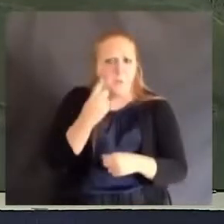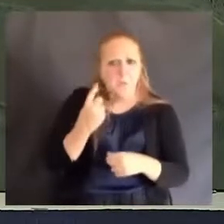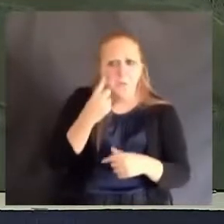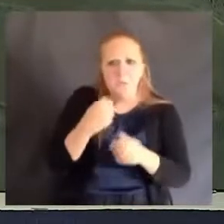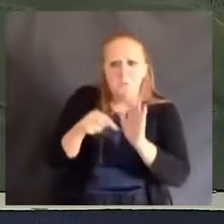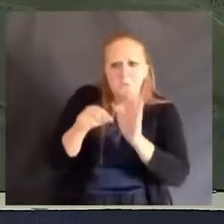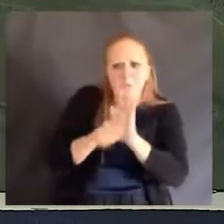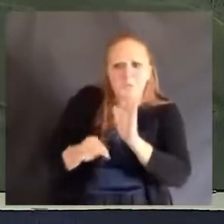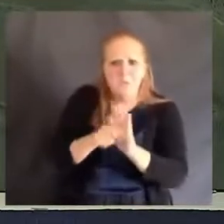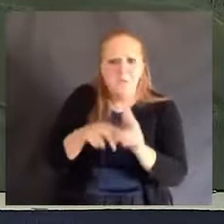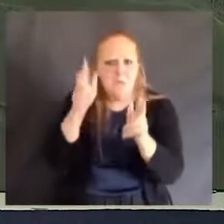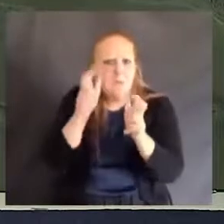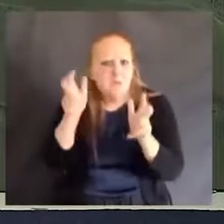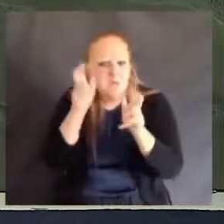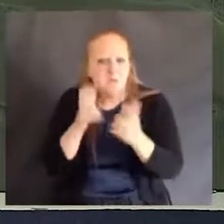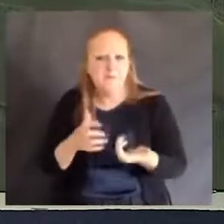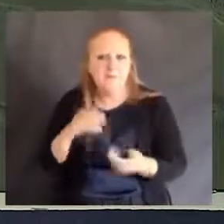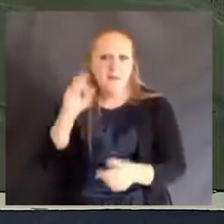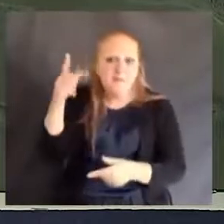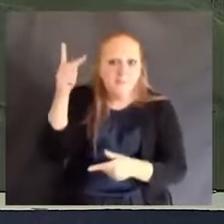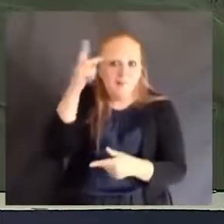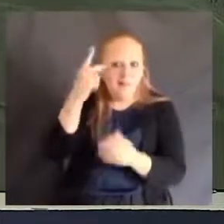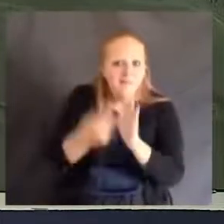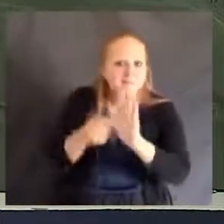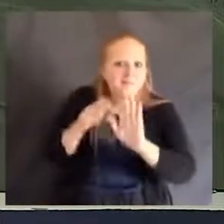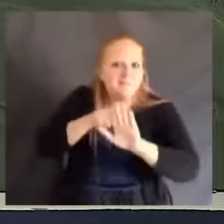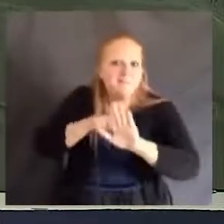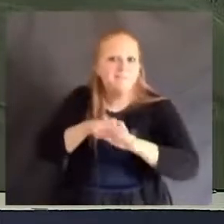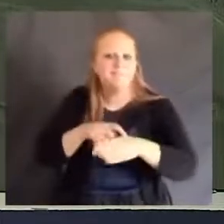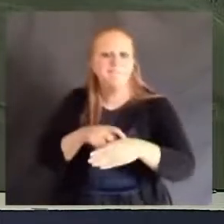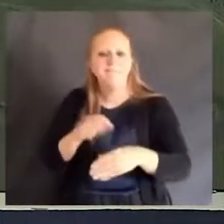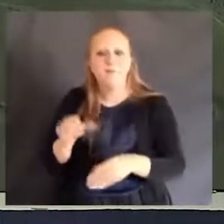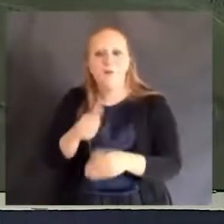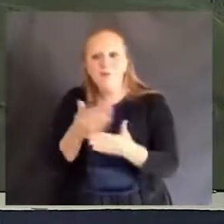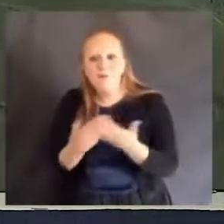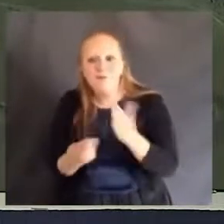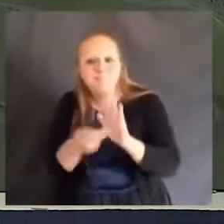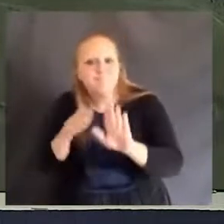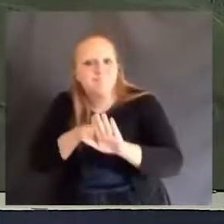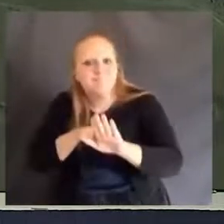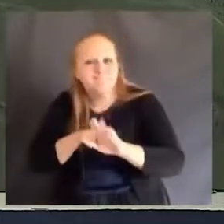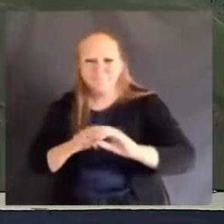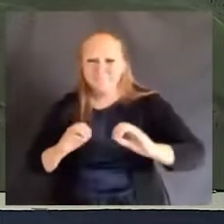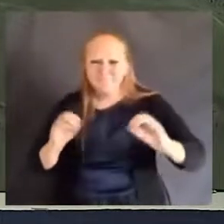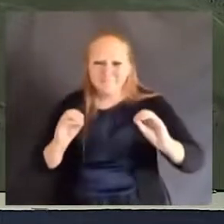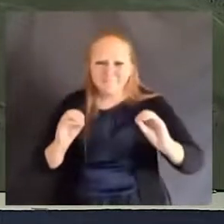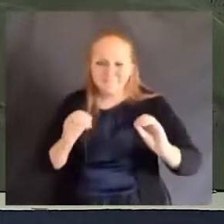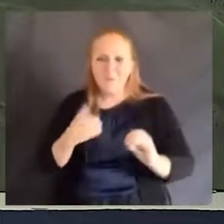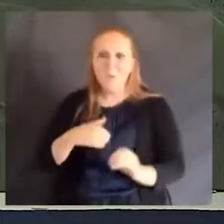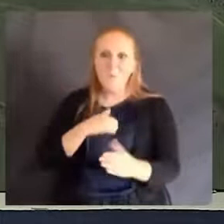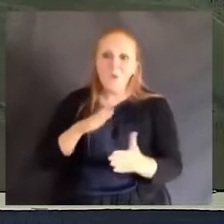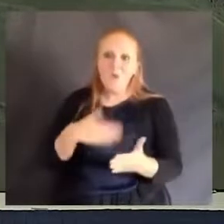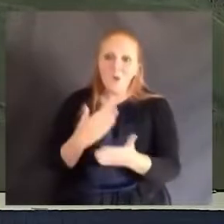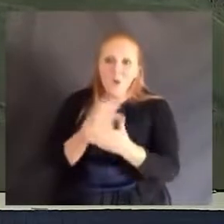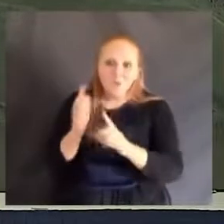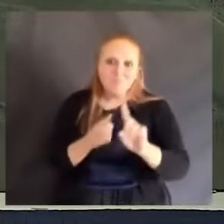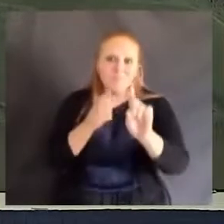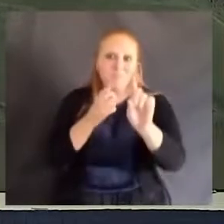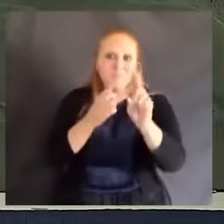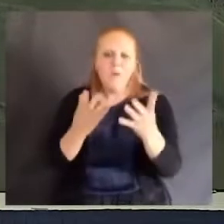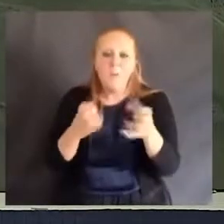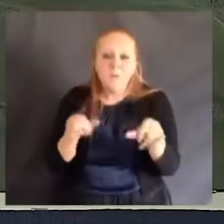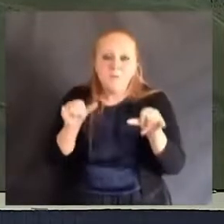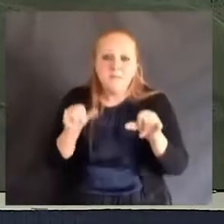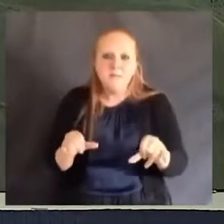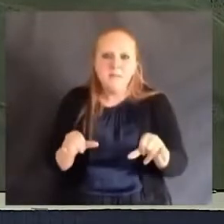else going on. There's no politics. Everybody wants the same thing. We're just trying to work through